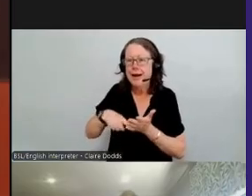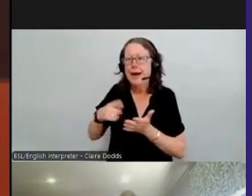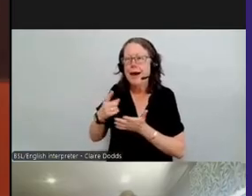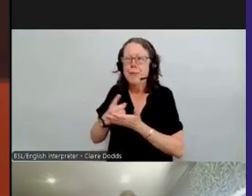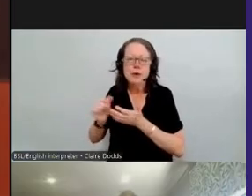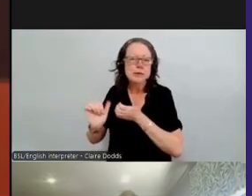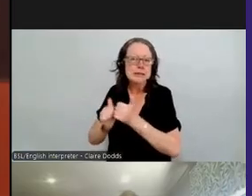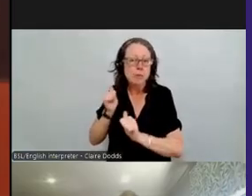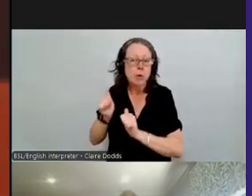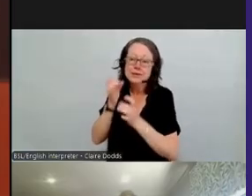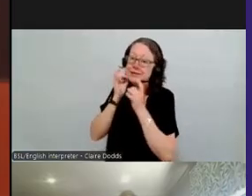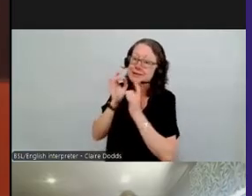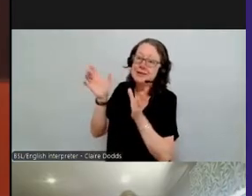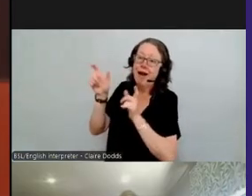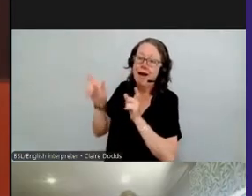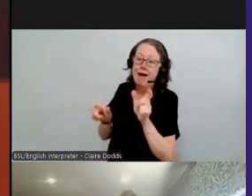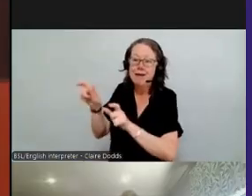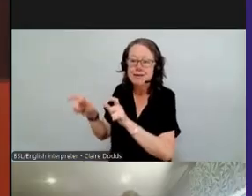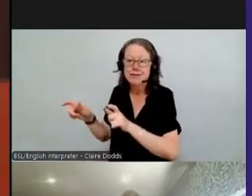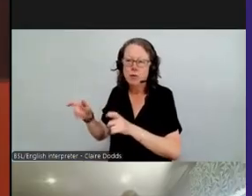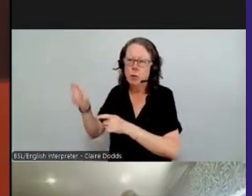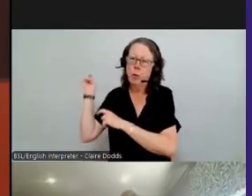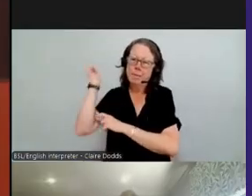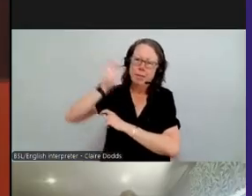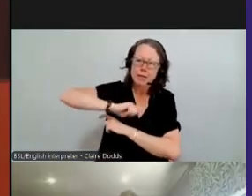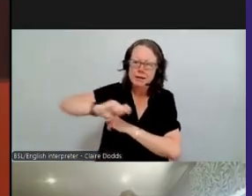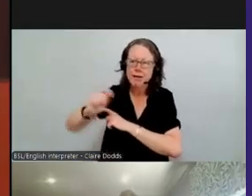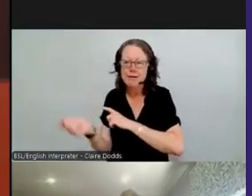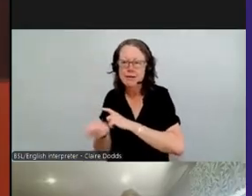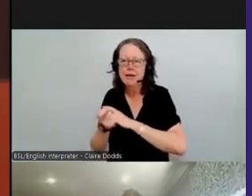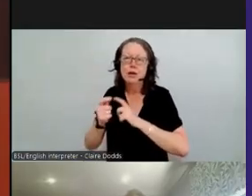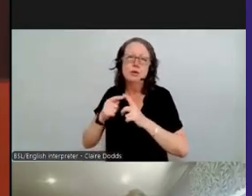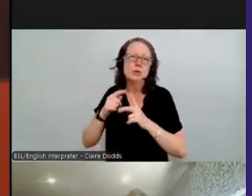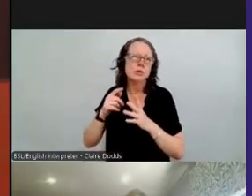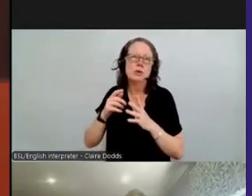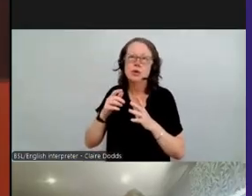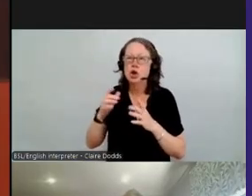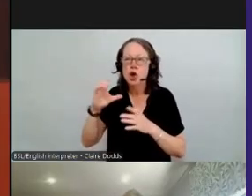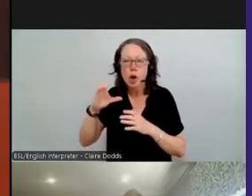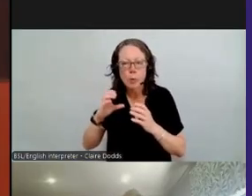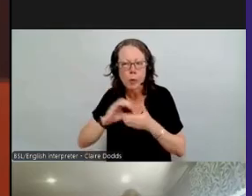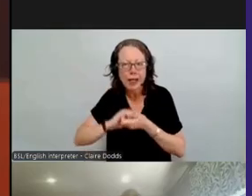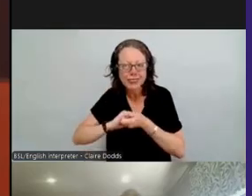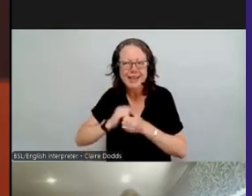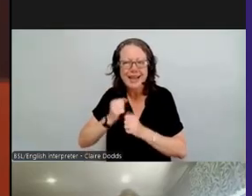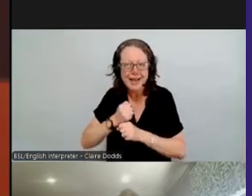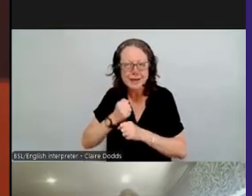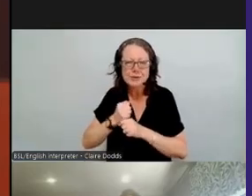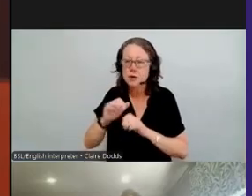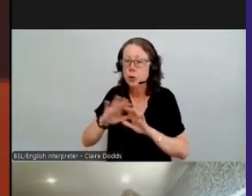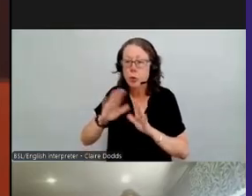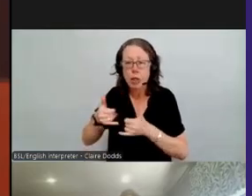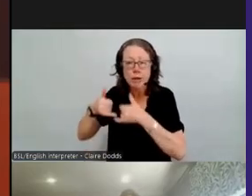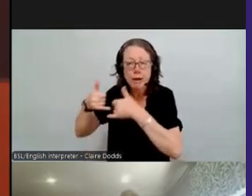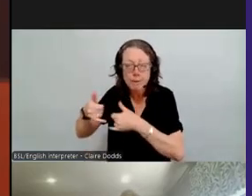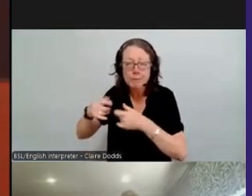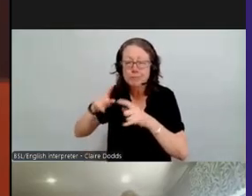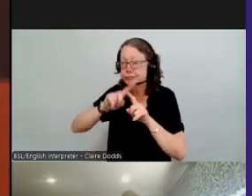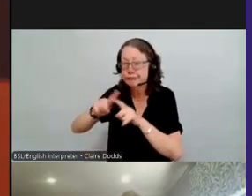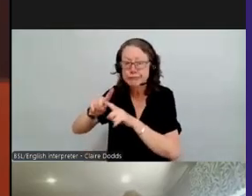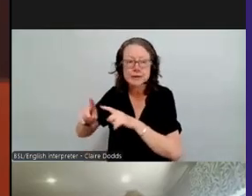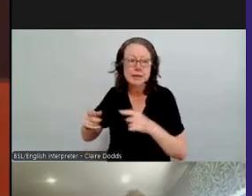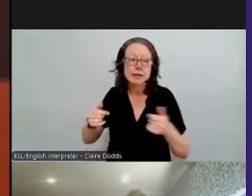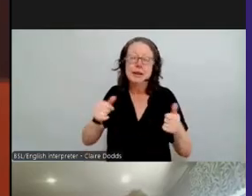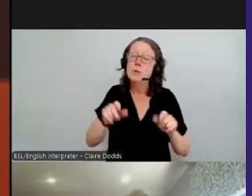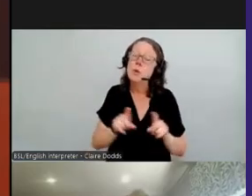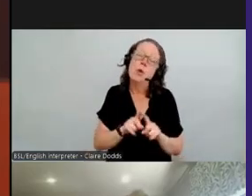or sports happening over the summer, from Wimbledon to the Commonwealth Games to the World Cup. We're doing organic social media, and then we're putting out ads